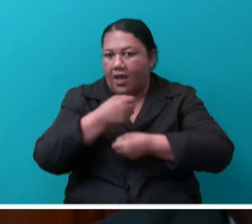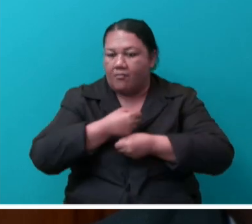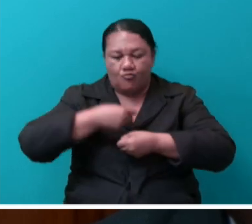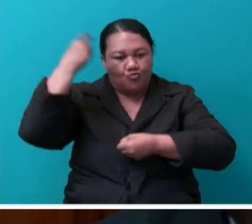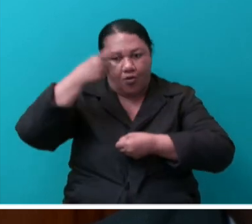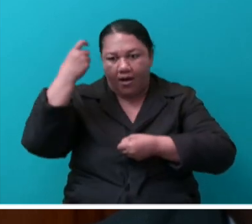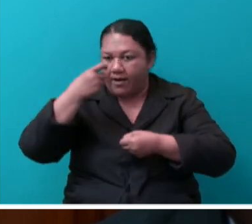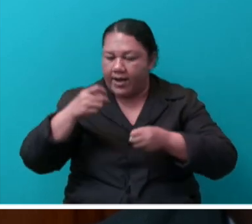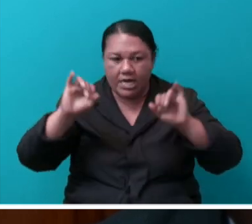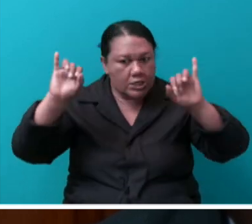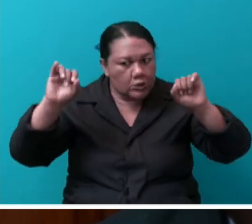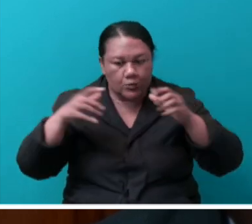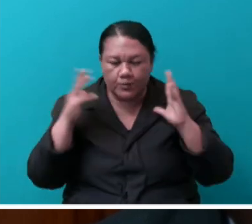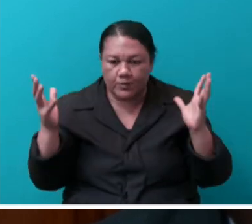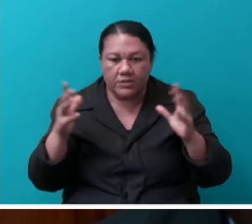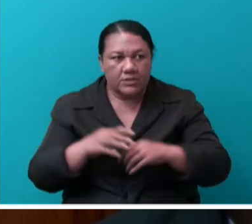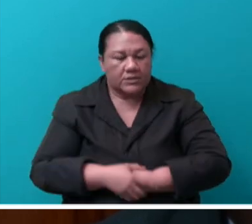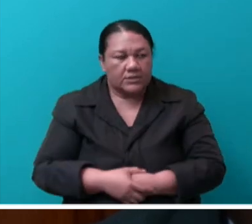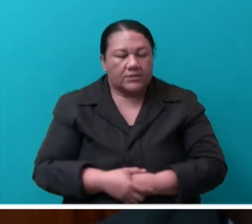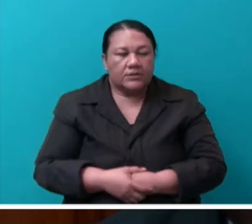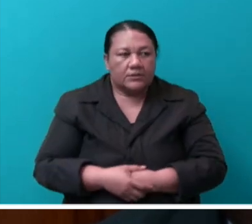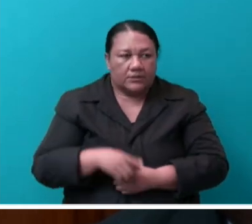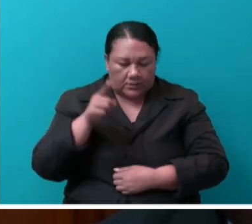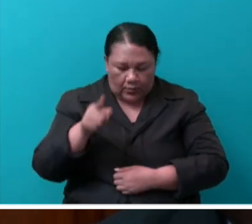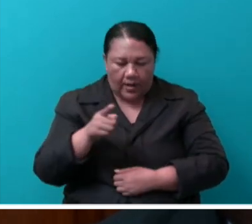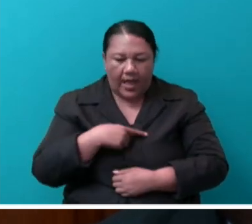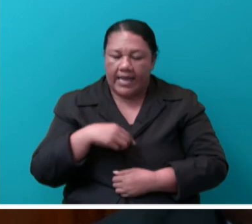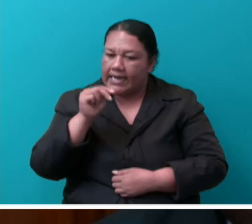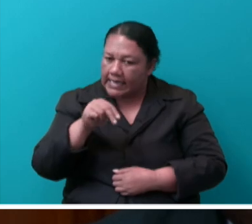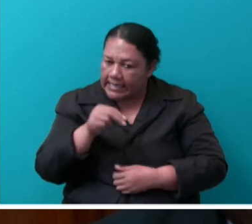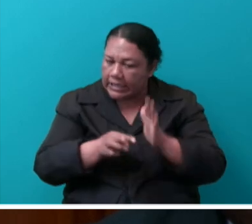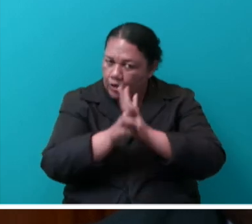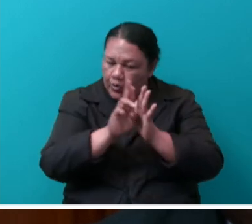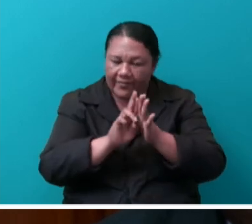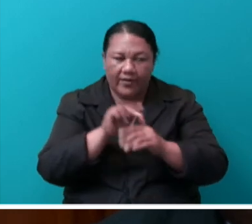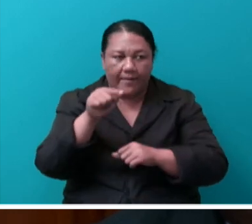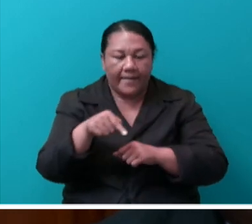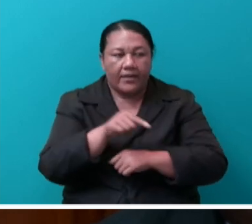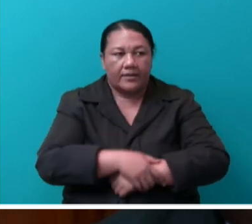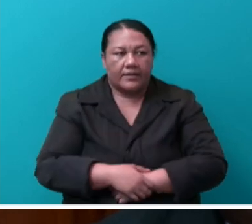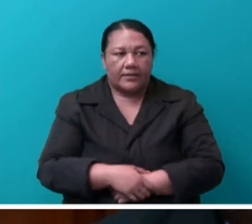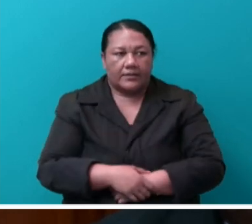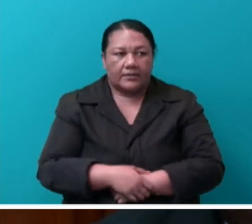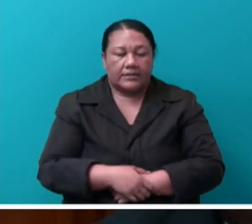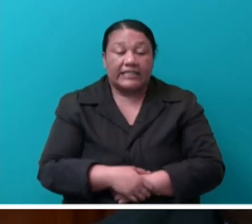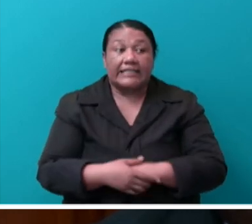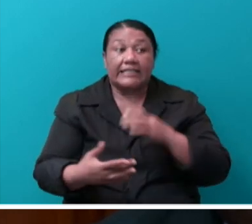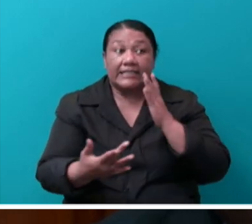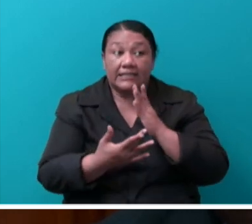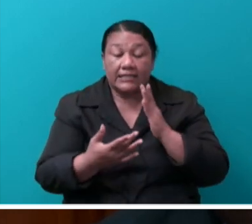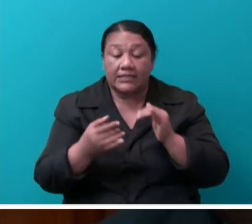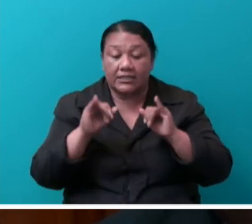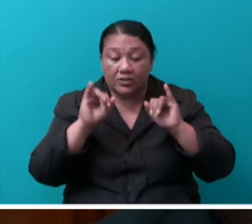review of the Beijing Platform for Action. And that is the issue of